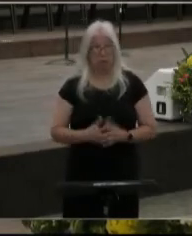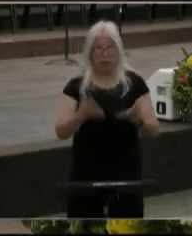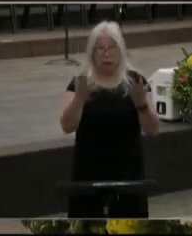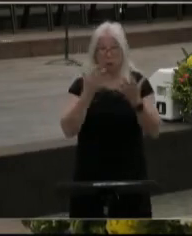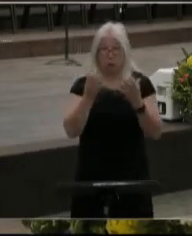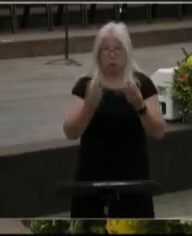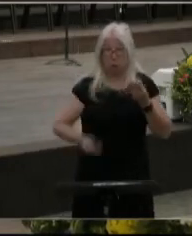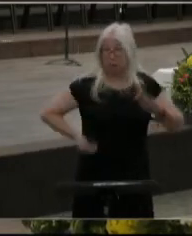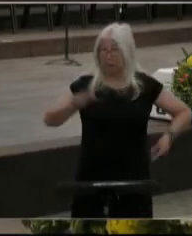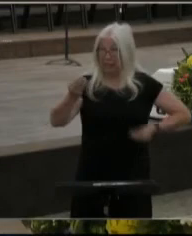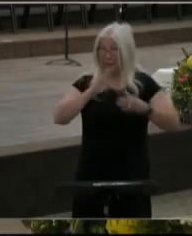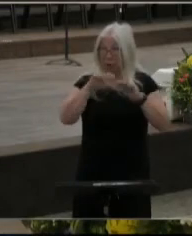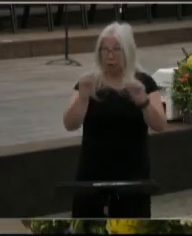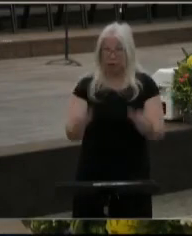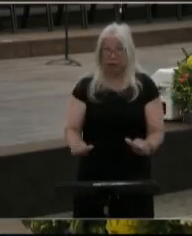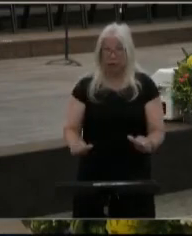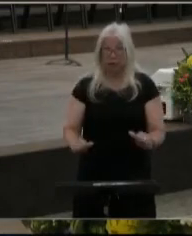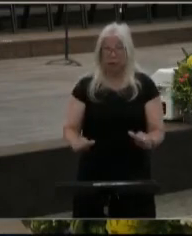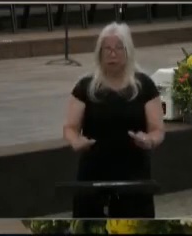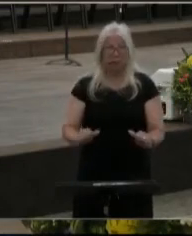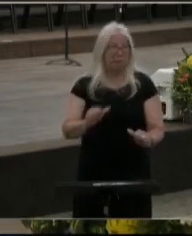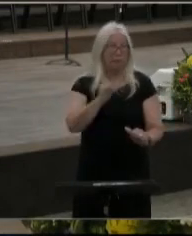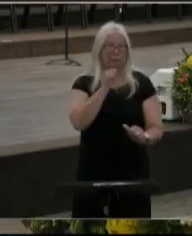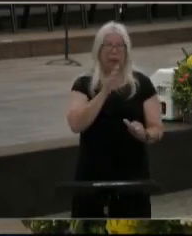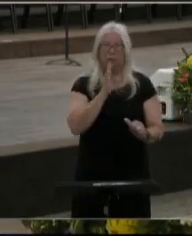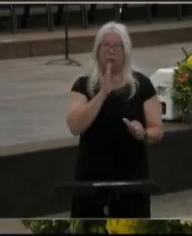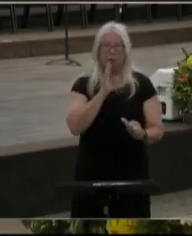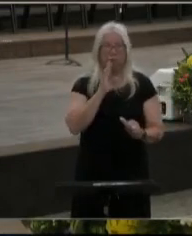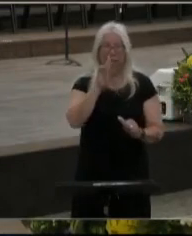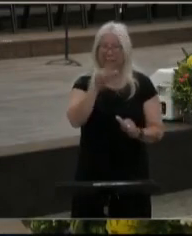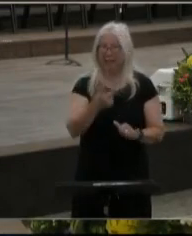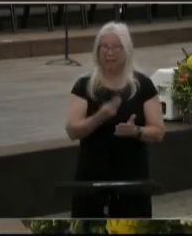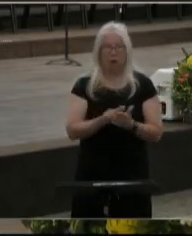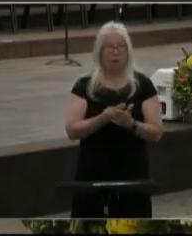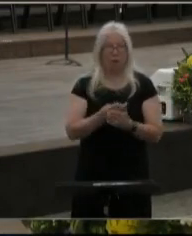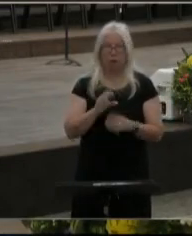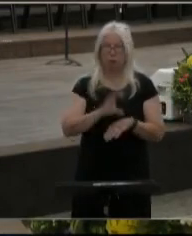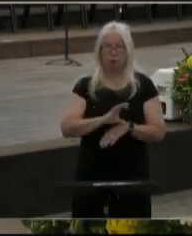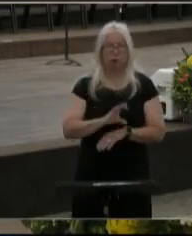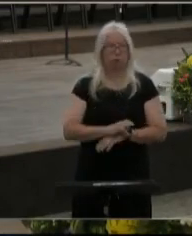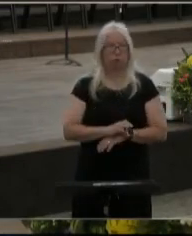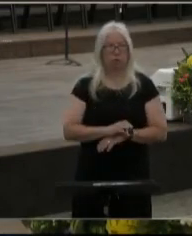And I want you to give all you can. And I'm not talking about tithes and offerings to the church.